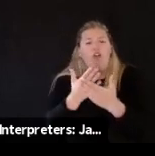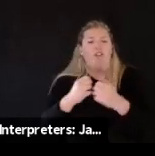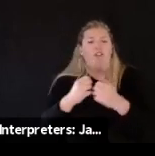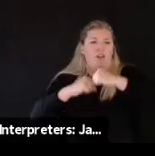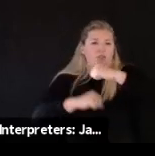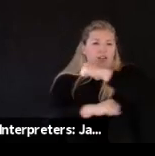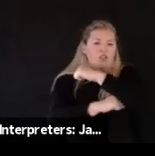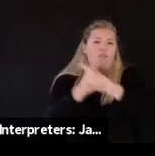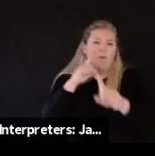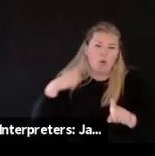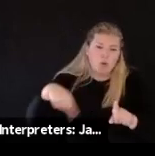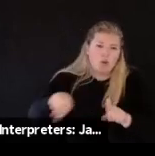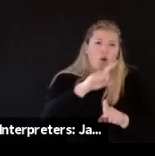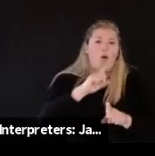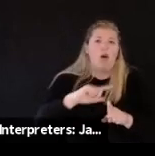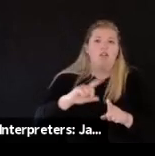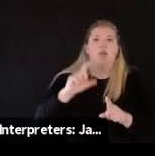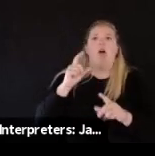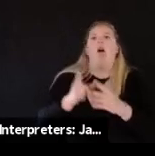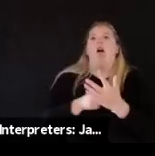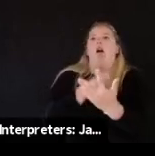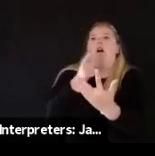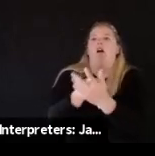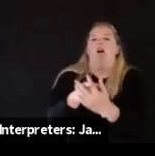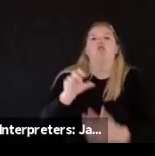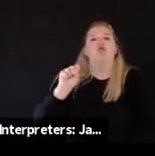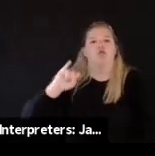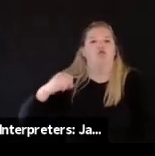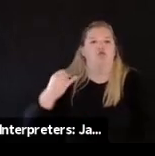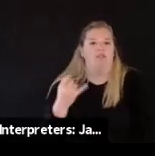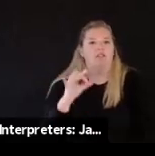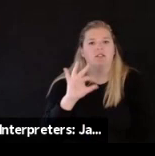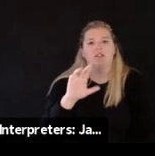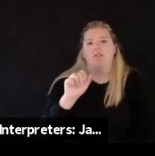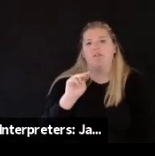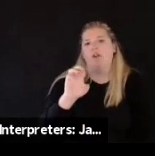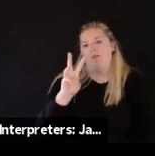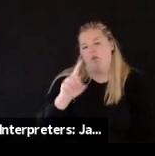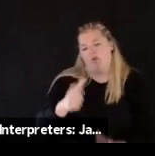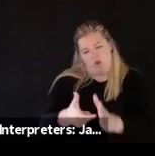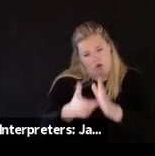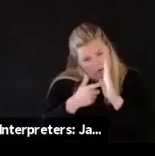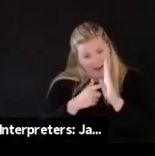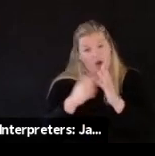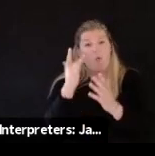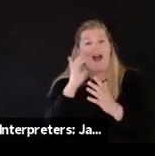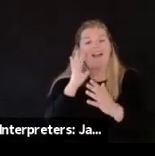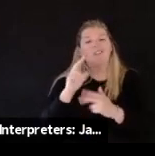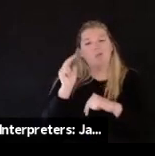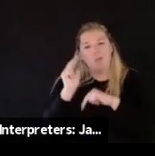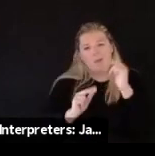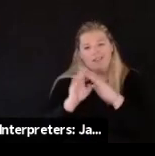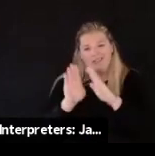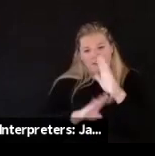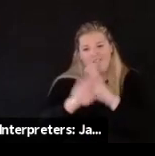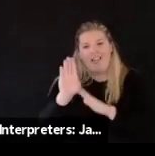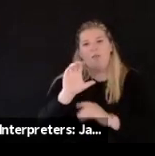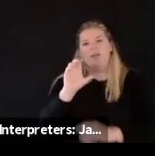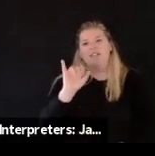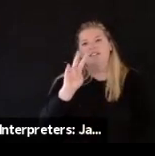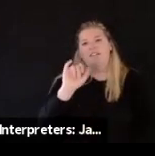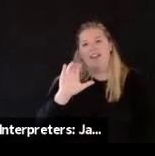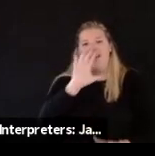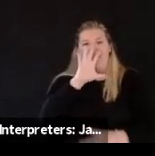need for social justice as our framework to build civically engaged leaders, and that you feel inspired to address this within your